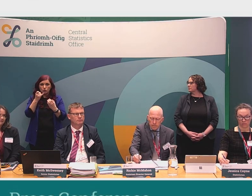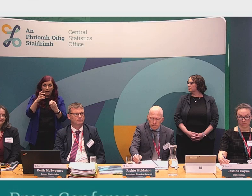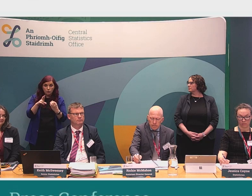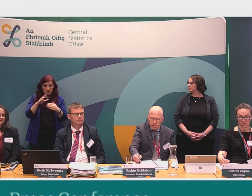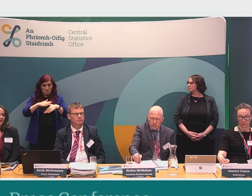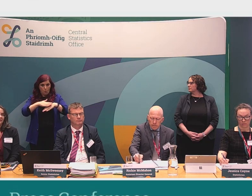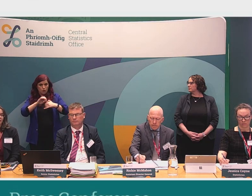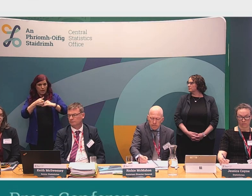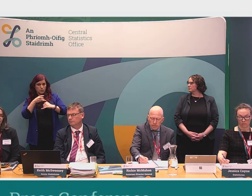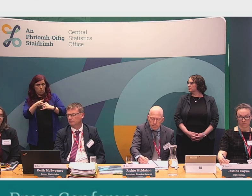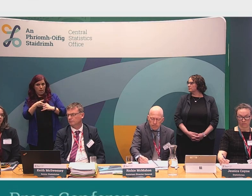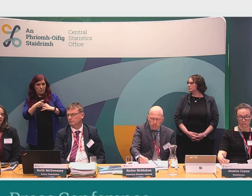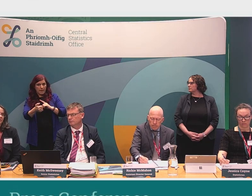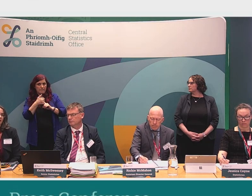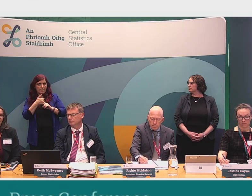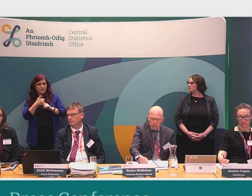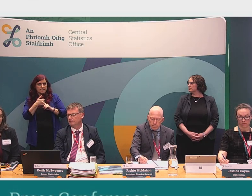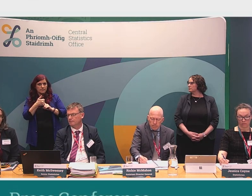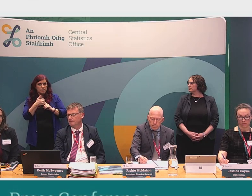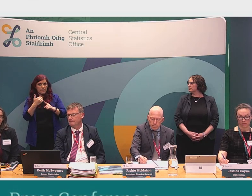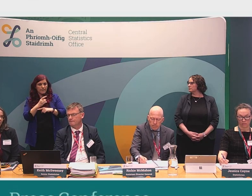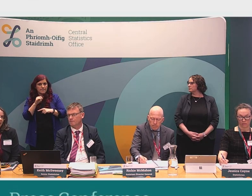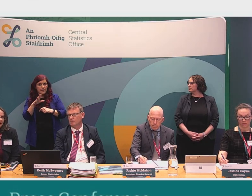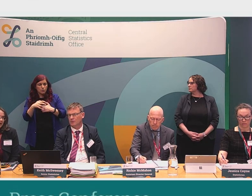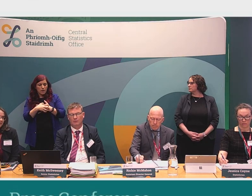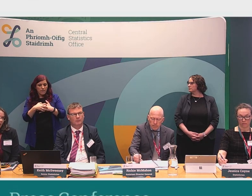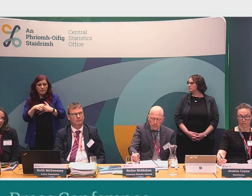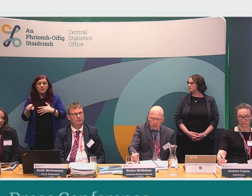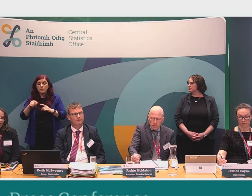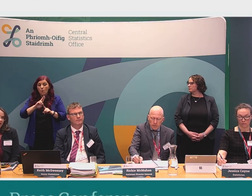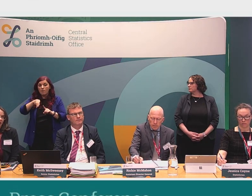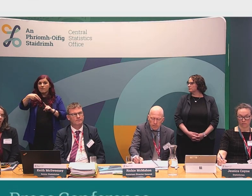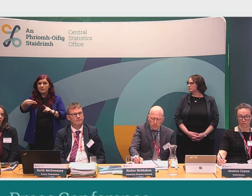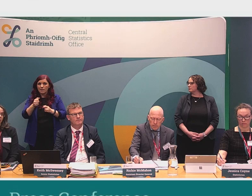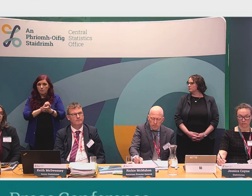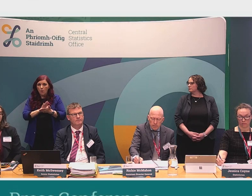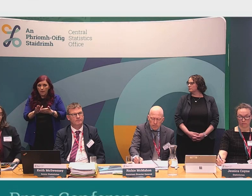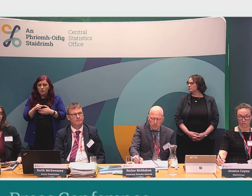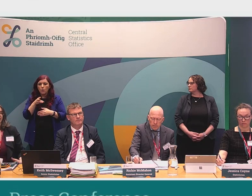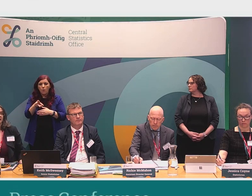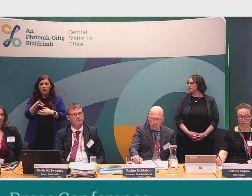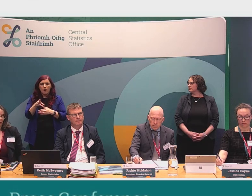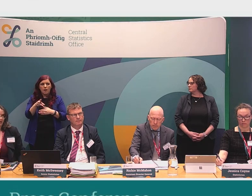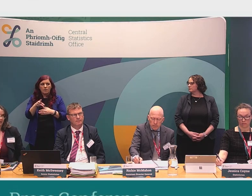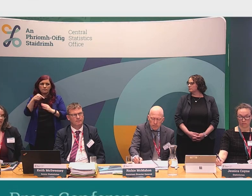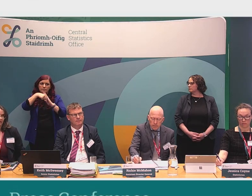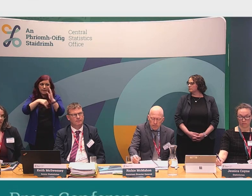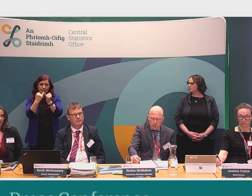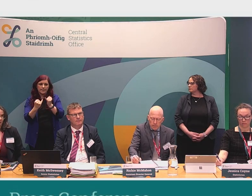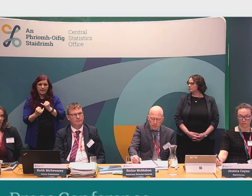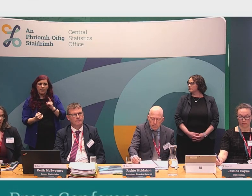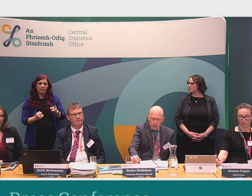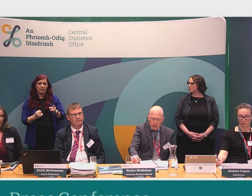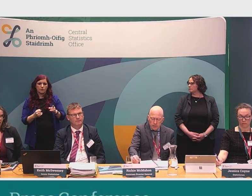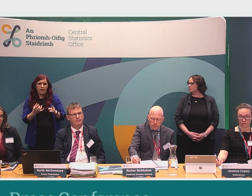that? Yeah, so perfect. So in terms of what's going to be coming up in the next publications, we're going to be providing that breakdown of